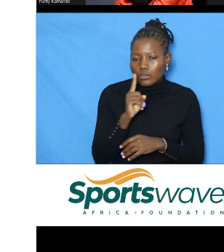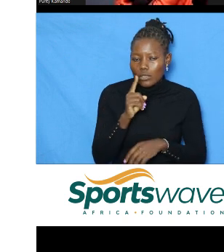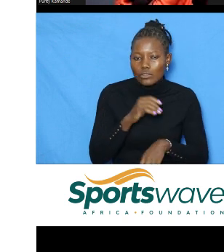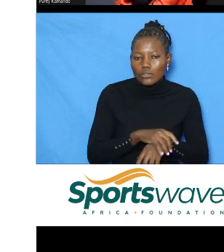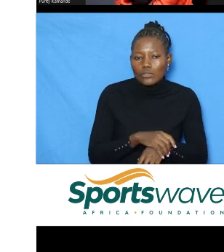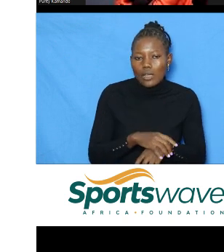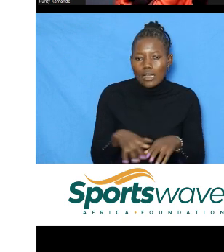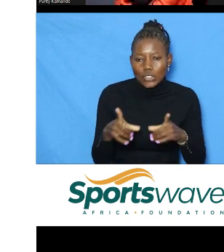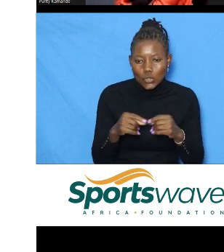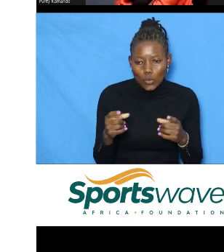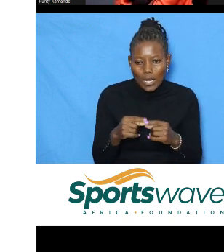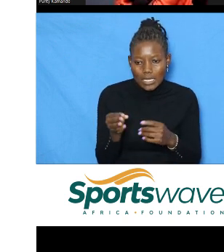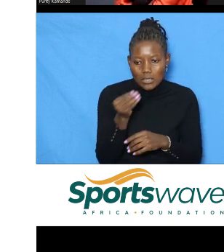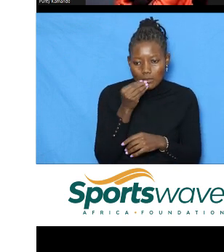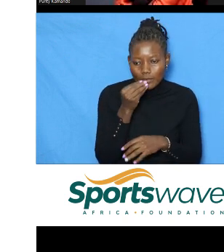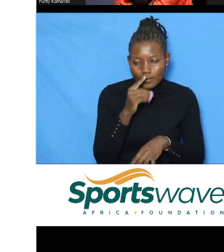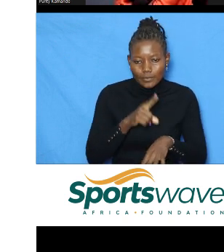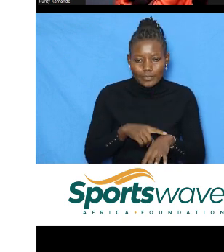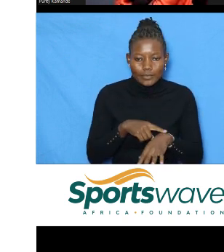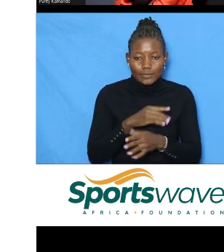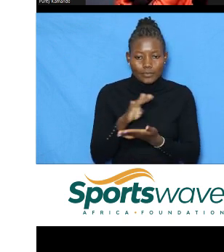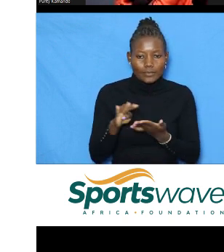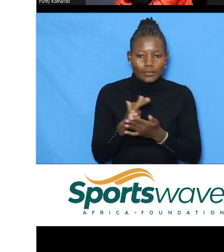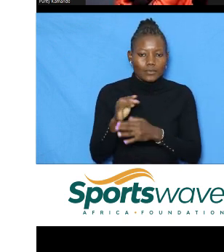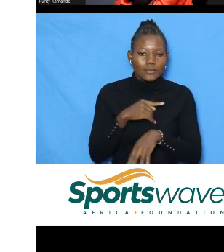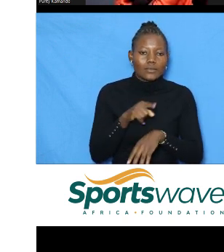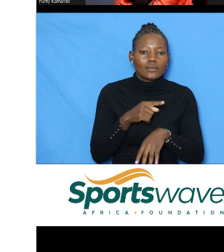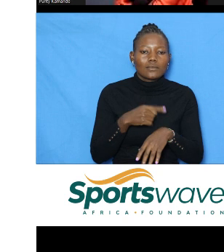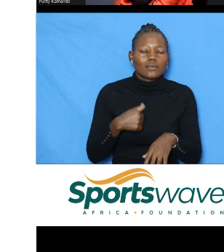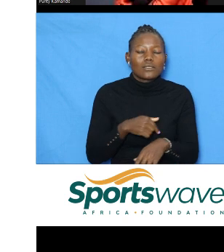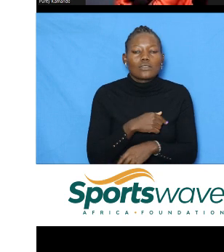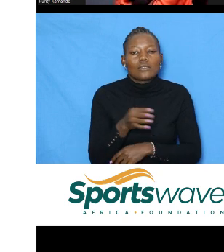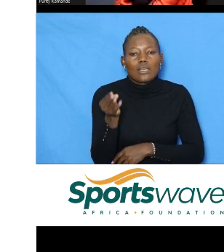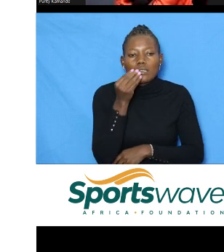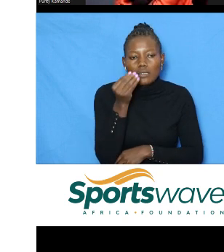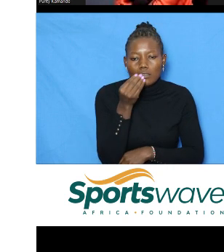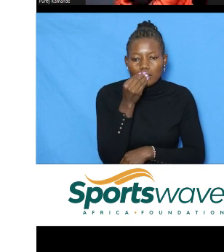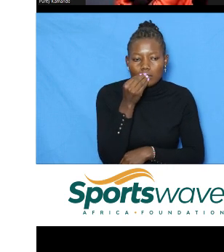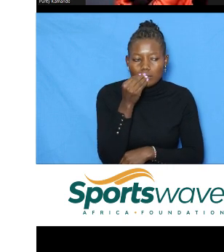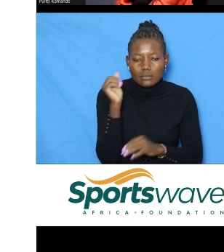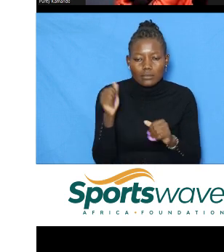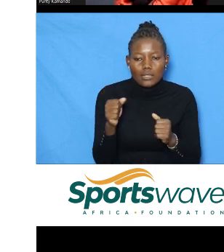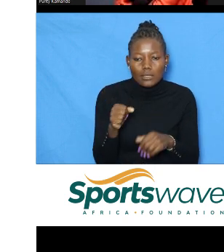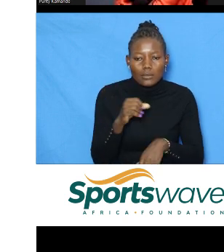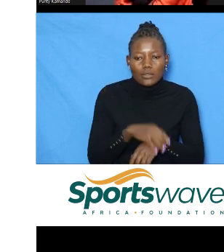term. Meal timing basically is when we are consuming meals to be able to get them